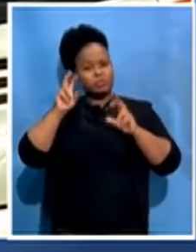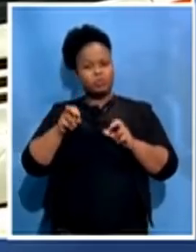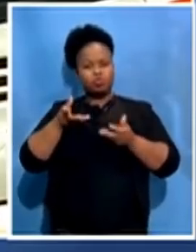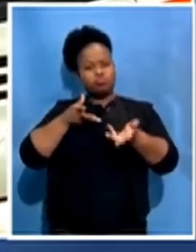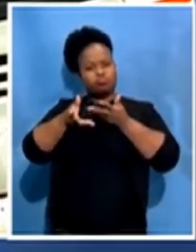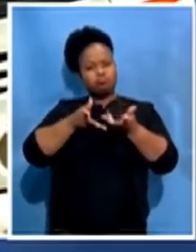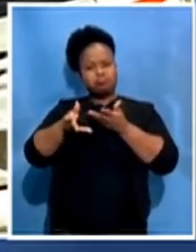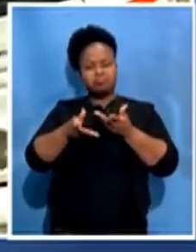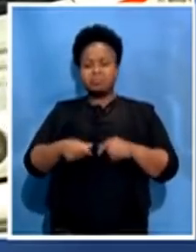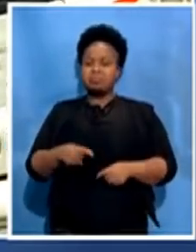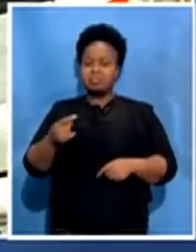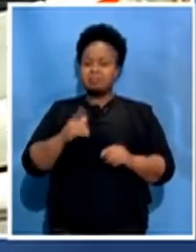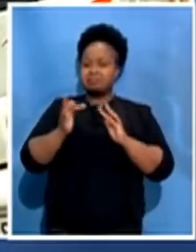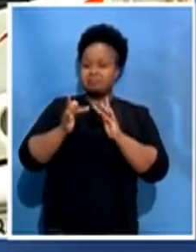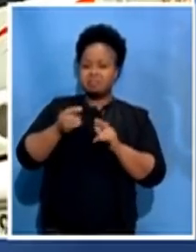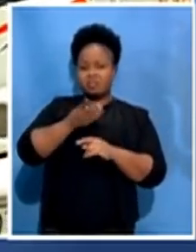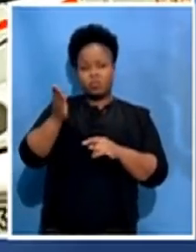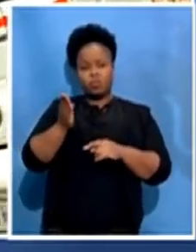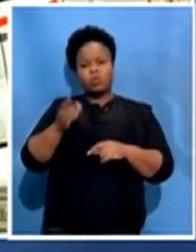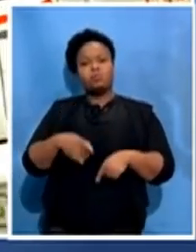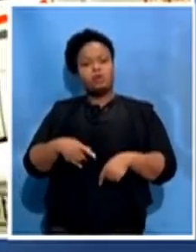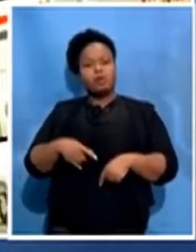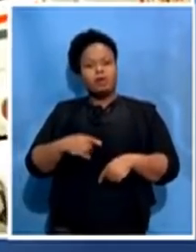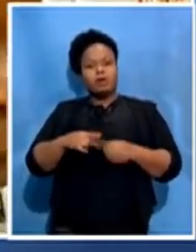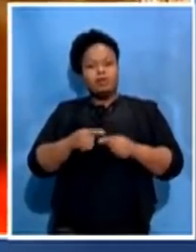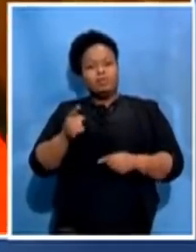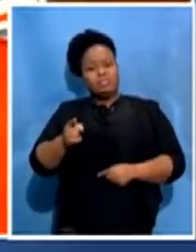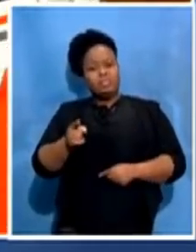there been with regards to the employer and the workers?